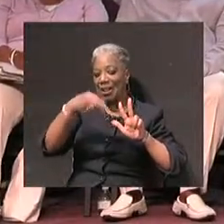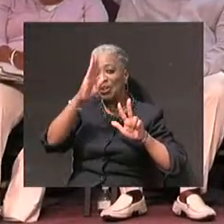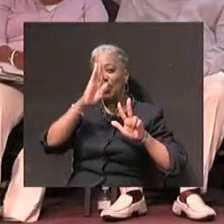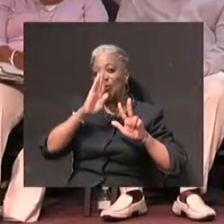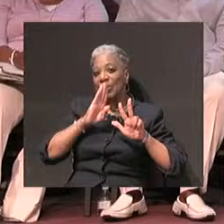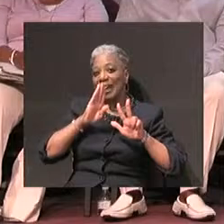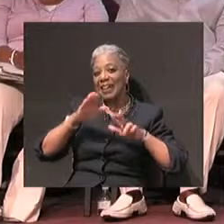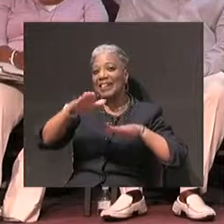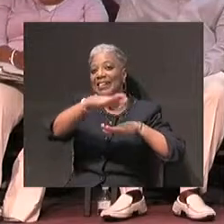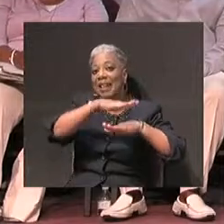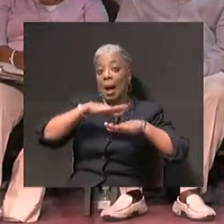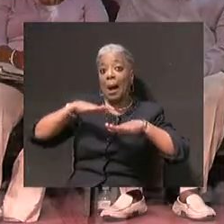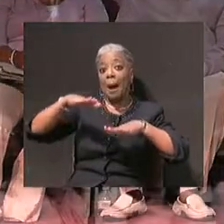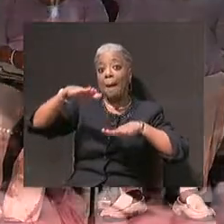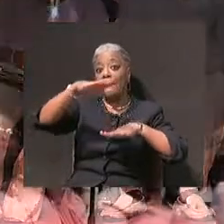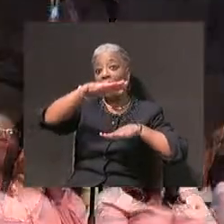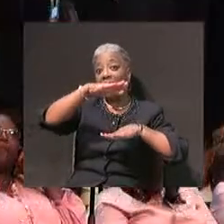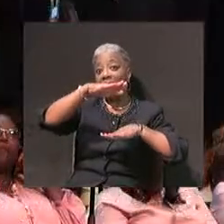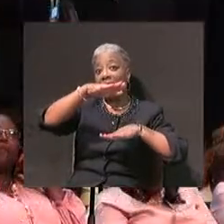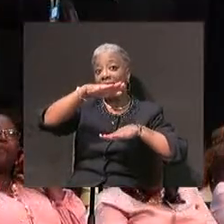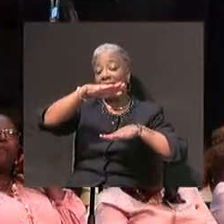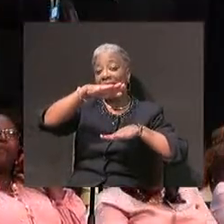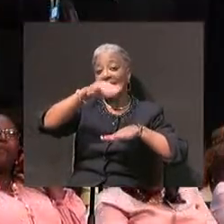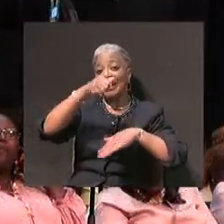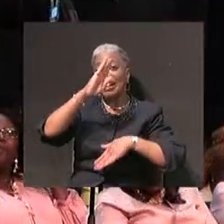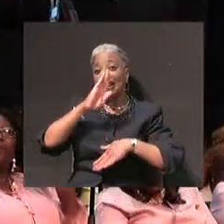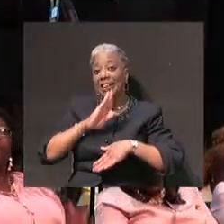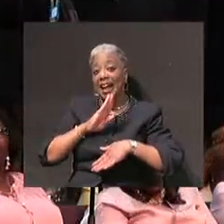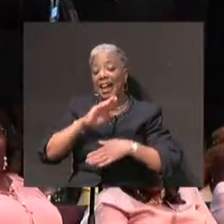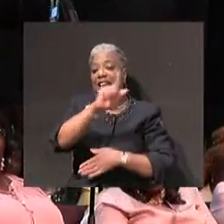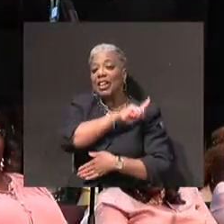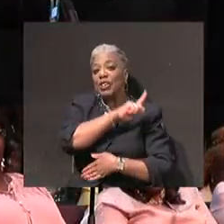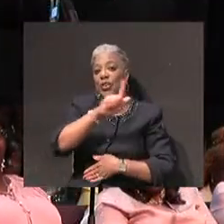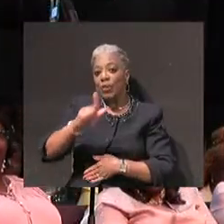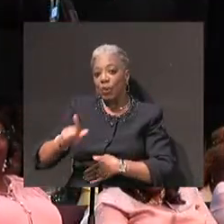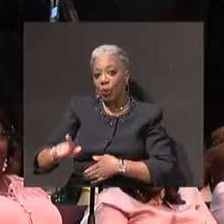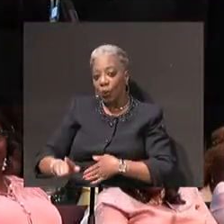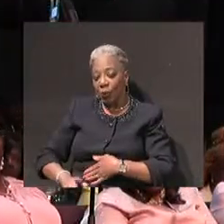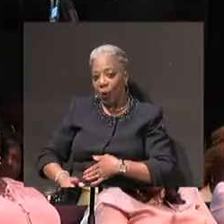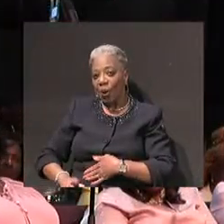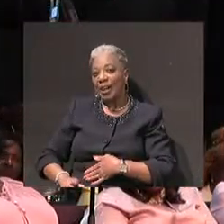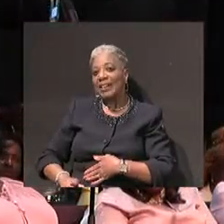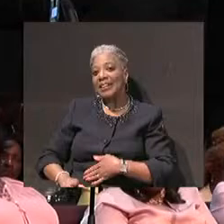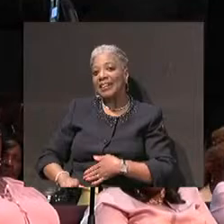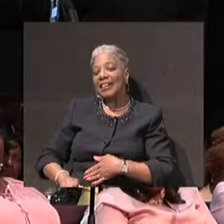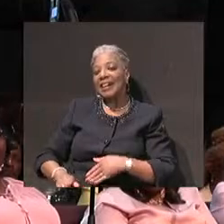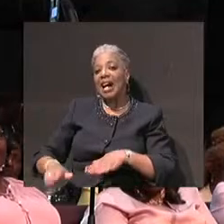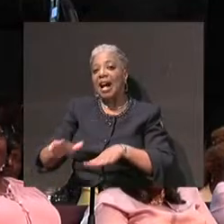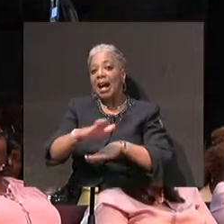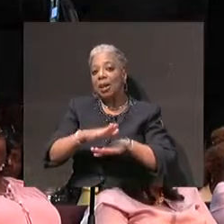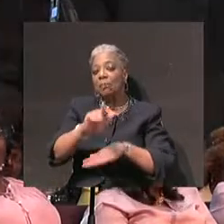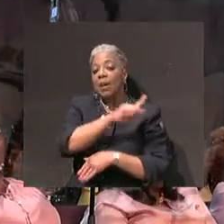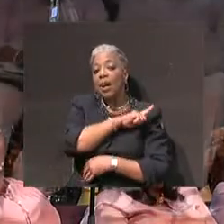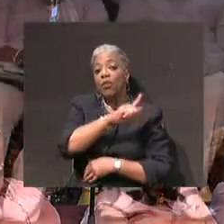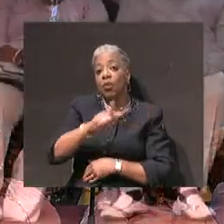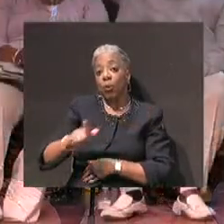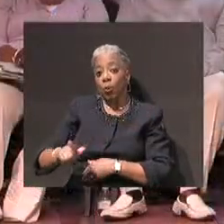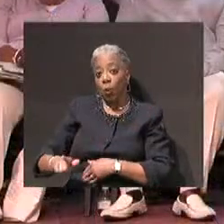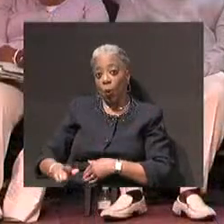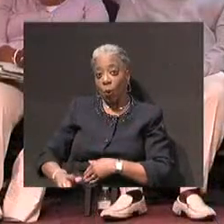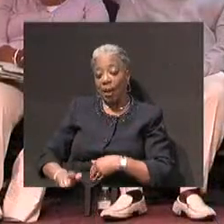That God is Lord of Lords, the conquering king, the conqueror of death.